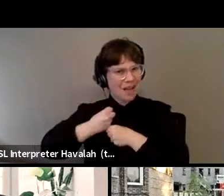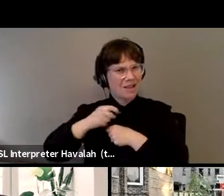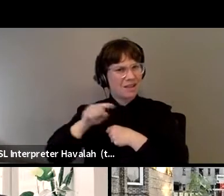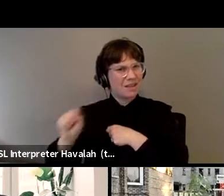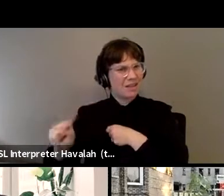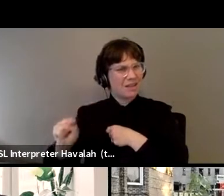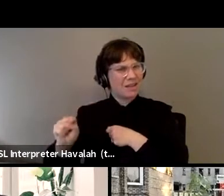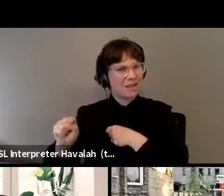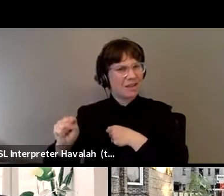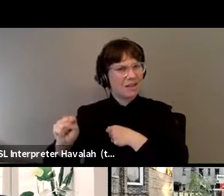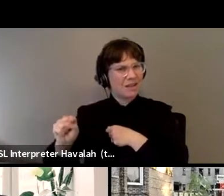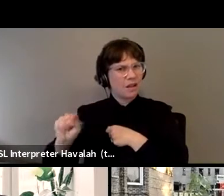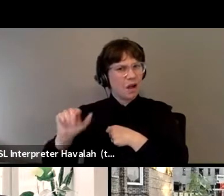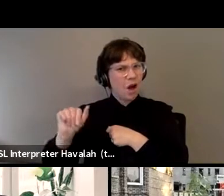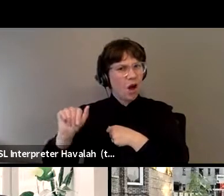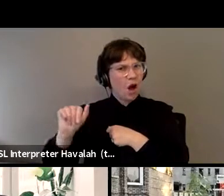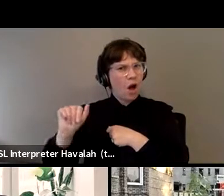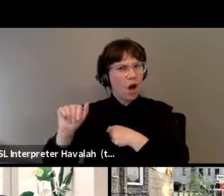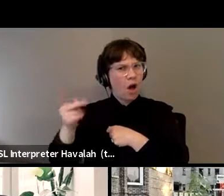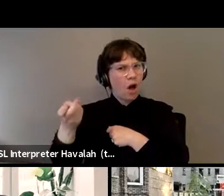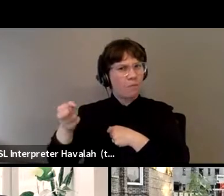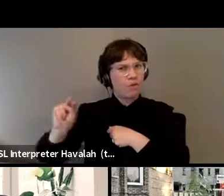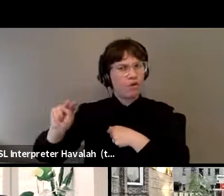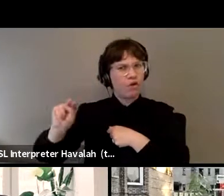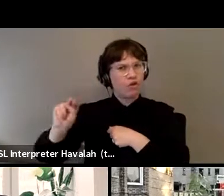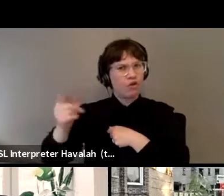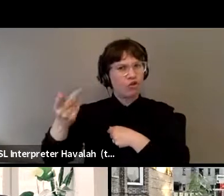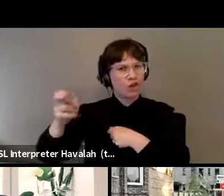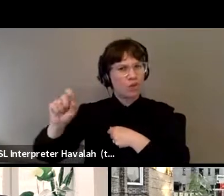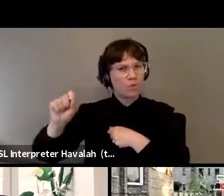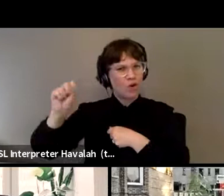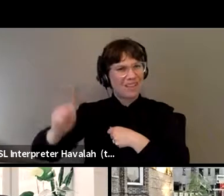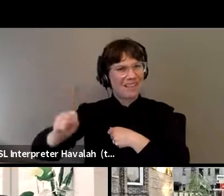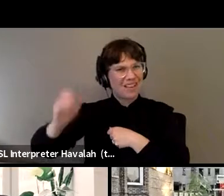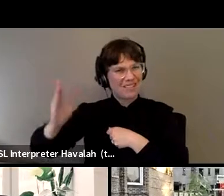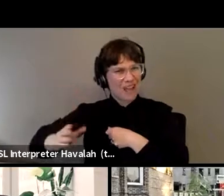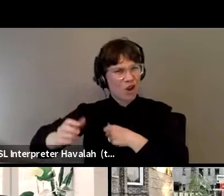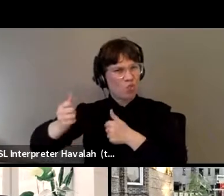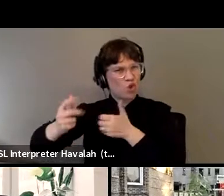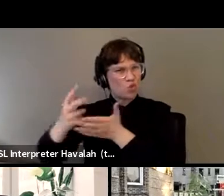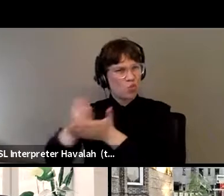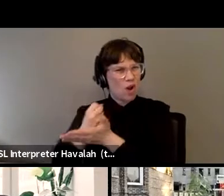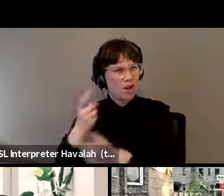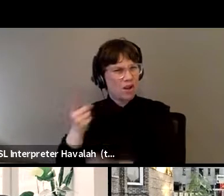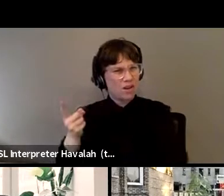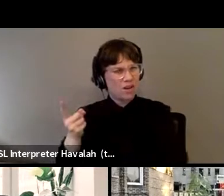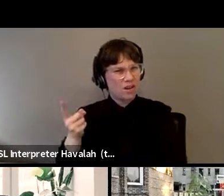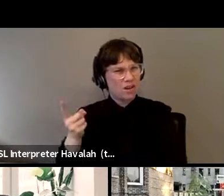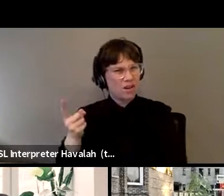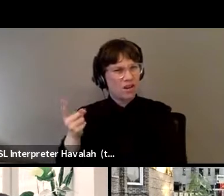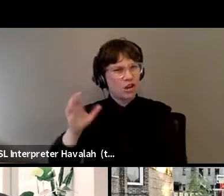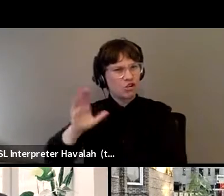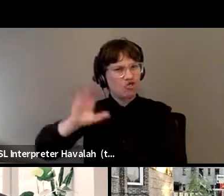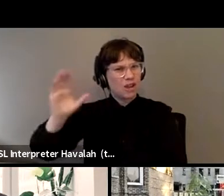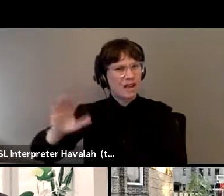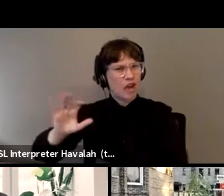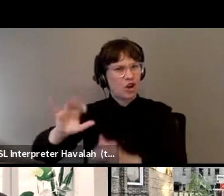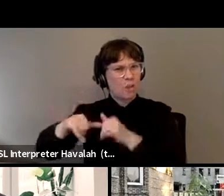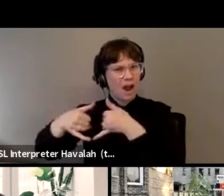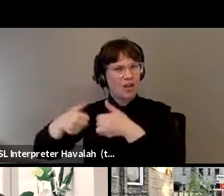that, was it Auburn Gresham or was it South Chicago that won the Chicago prize?